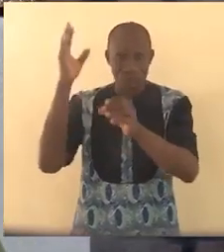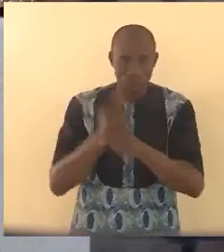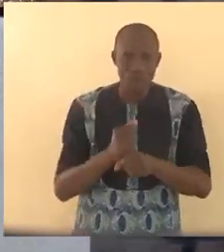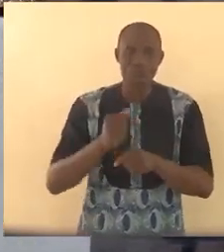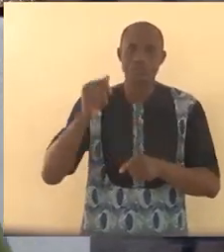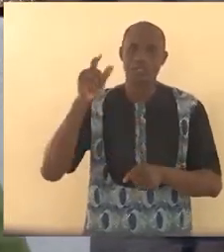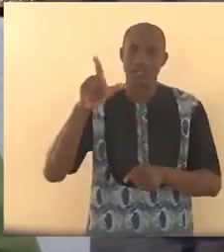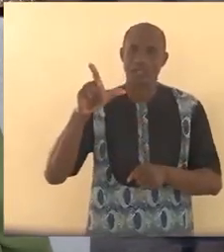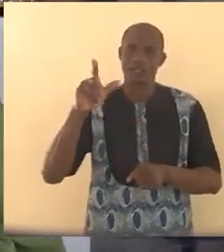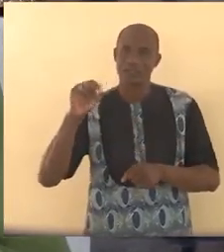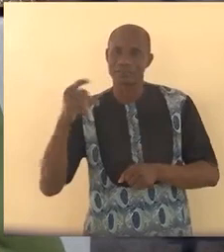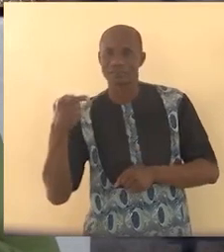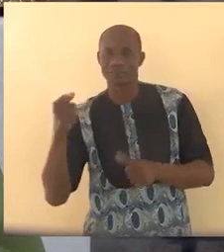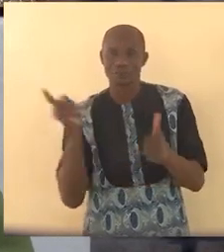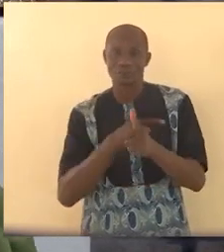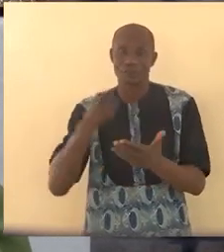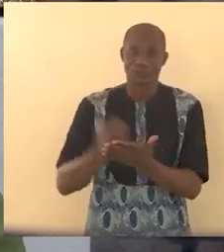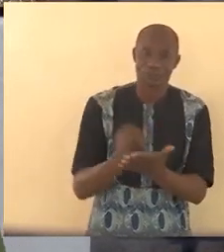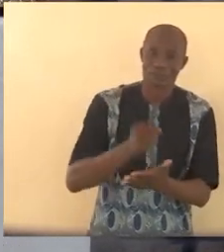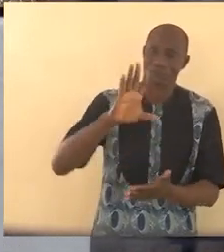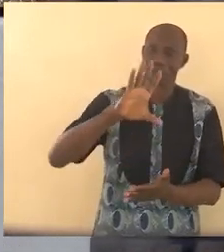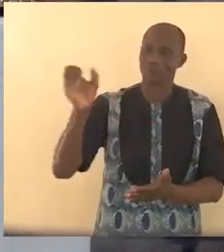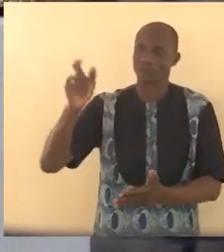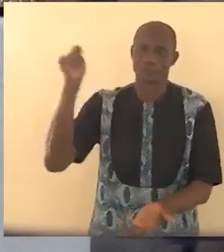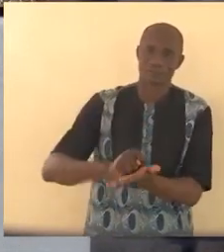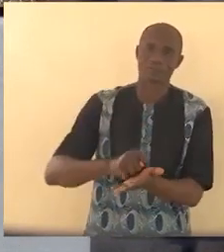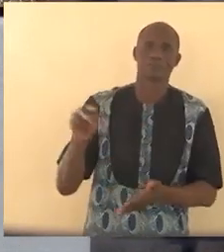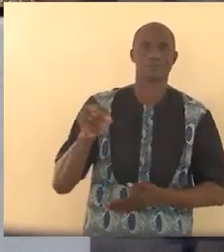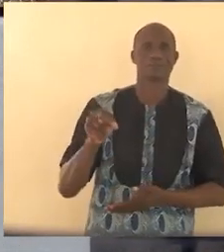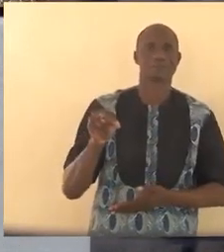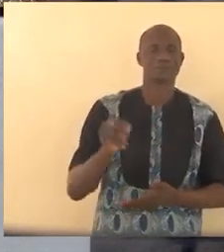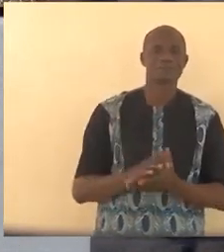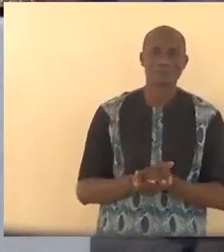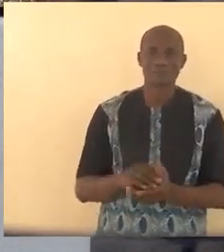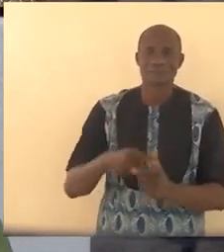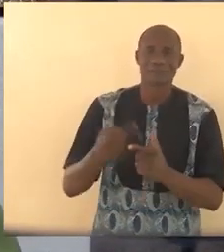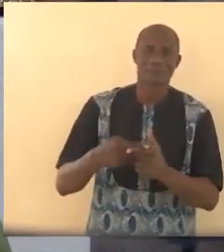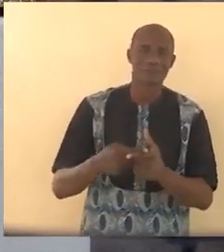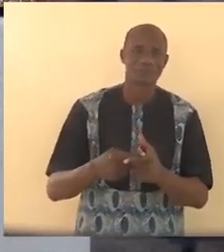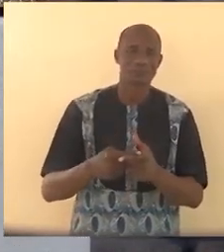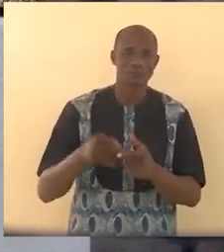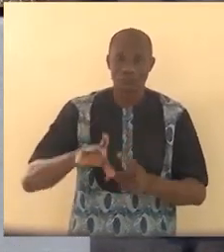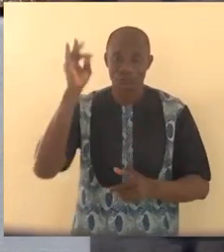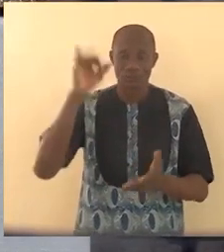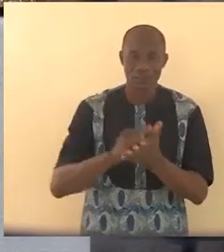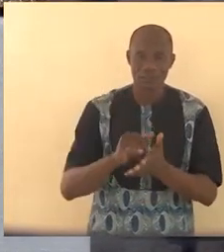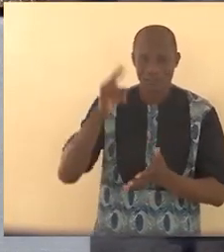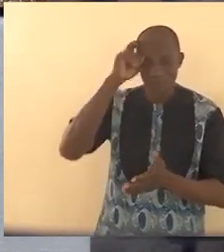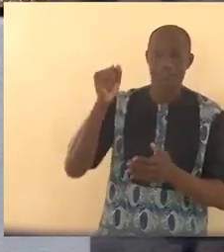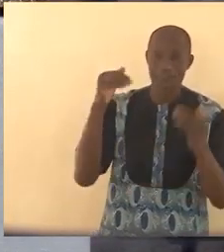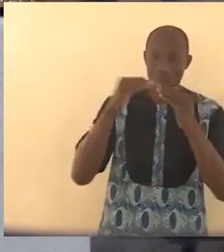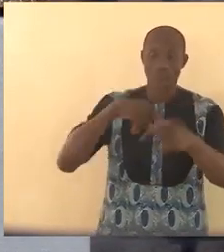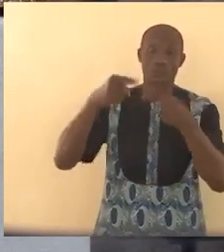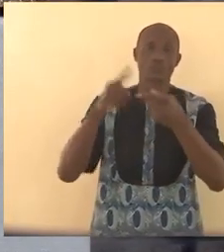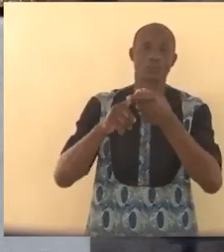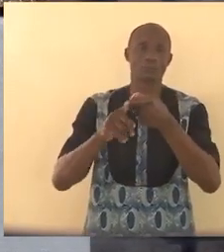got into LNG. First salary, 500,000 naira. Then he now discovered that his colleagues are going